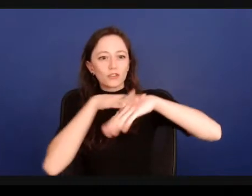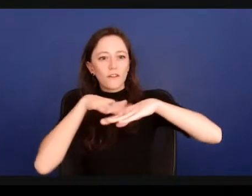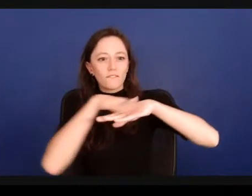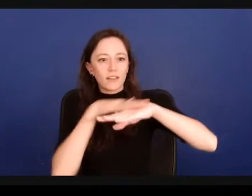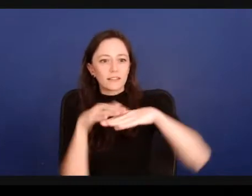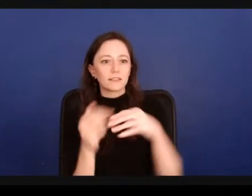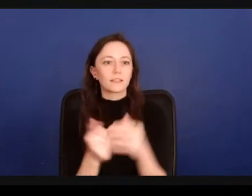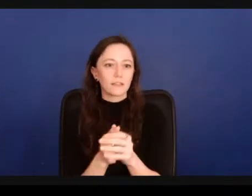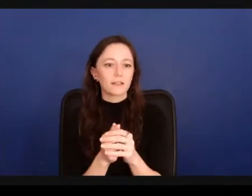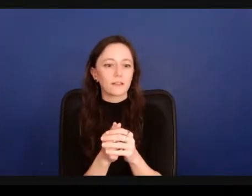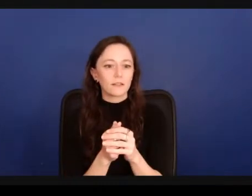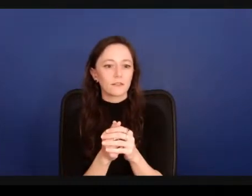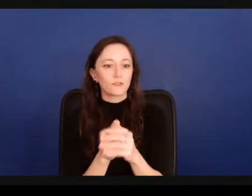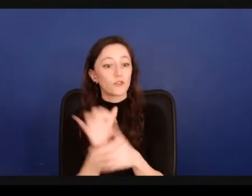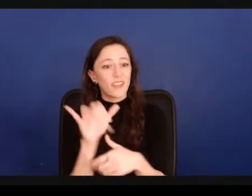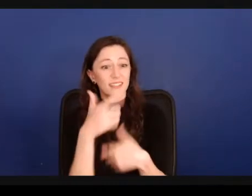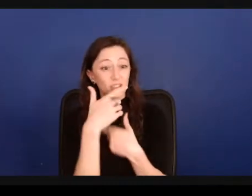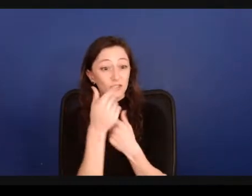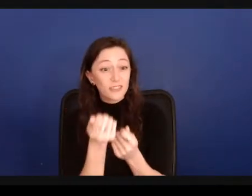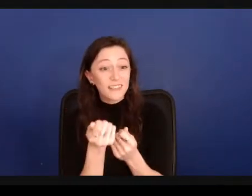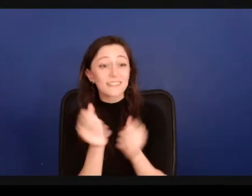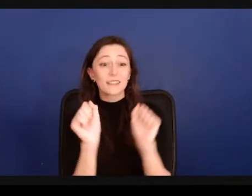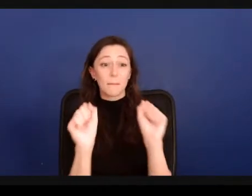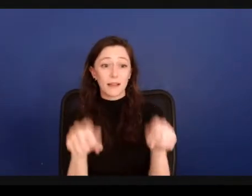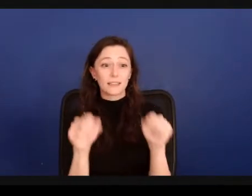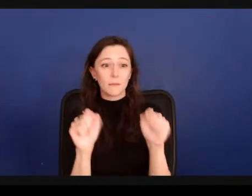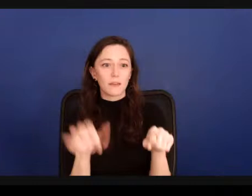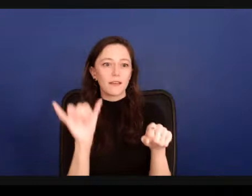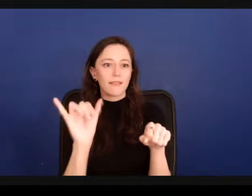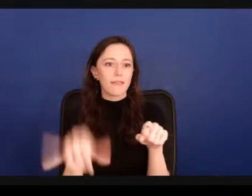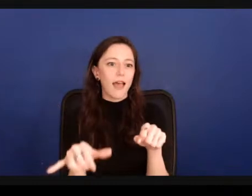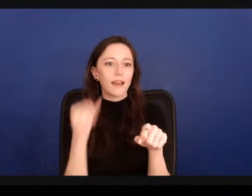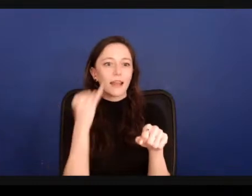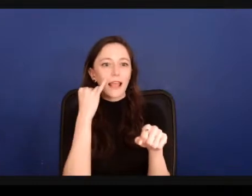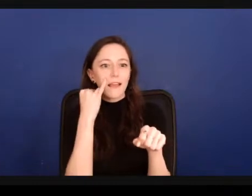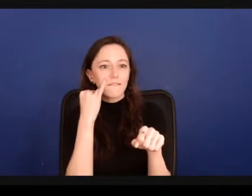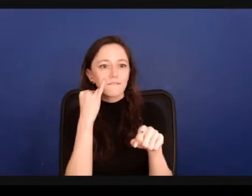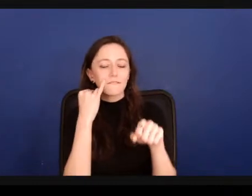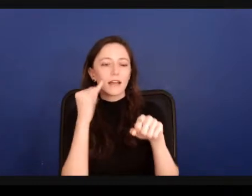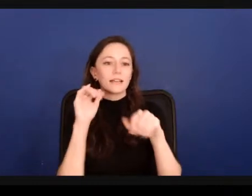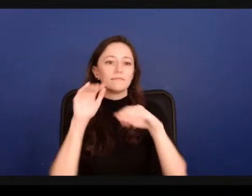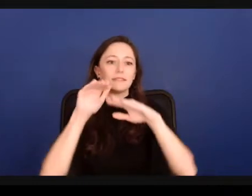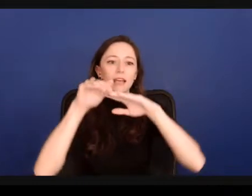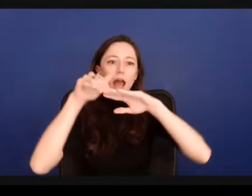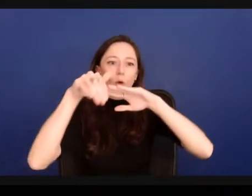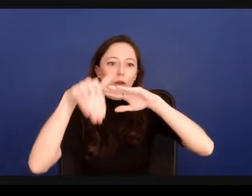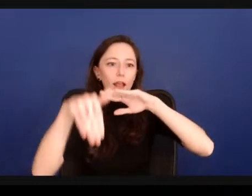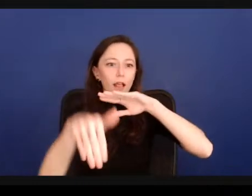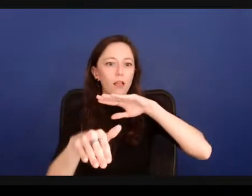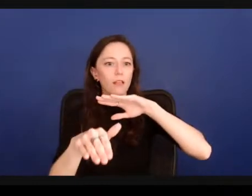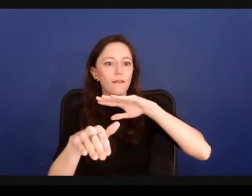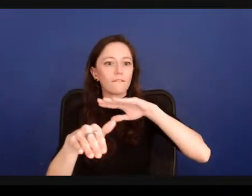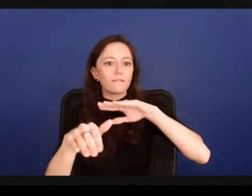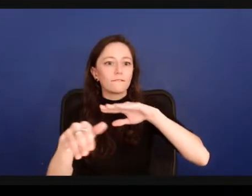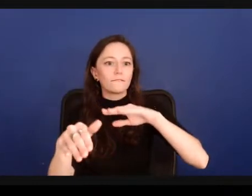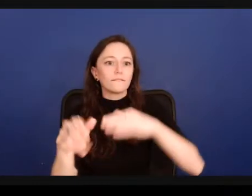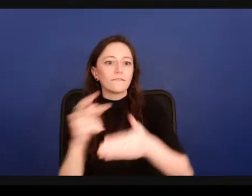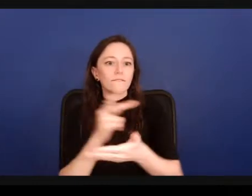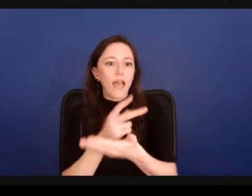this is interesting because that really is a possibility that if a downhill part of the rift system fails, it could